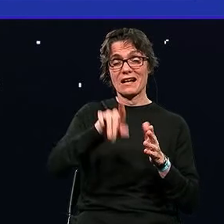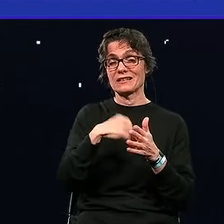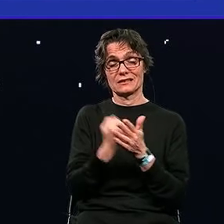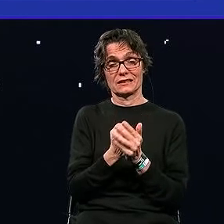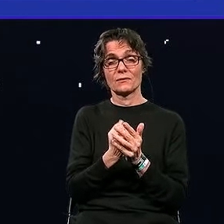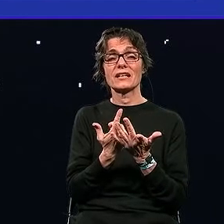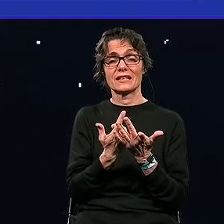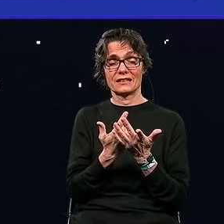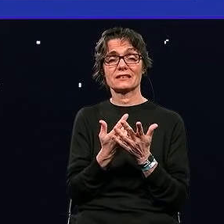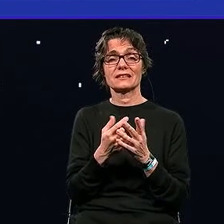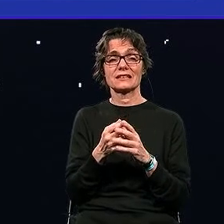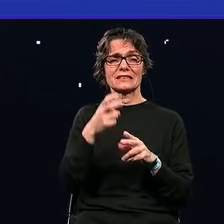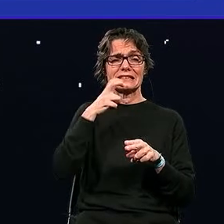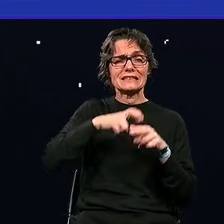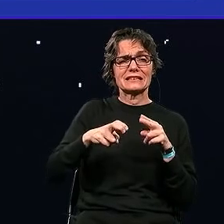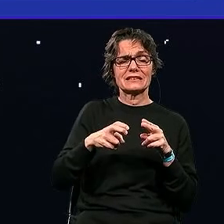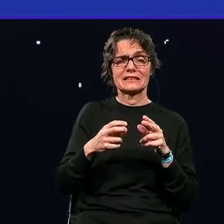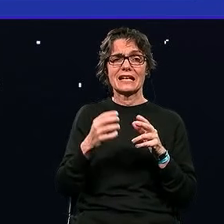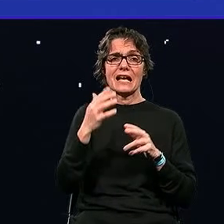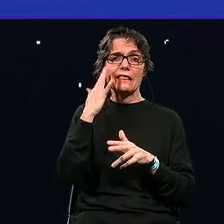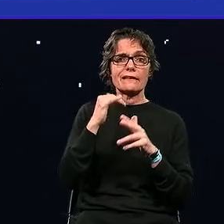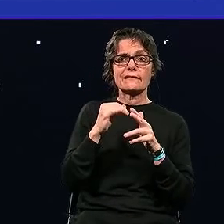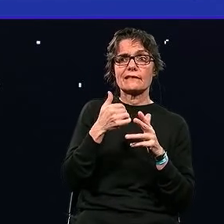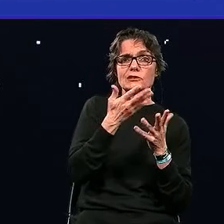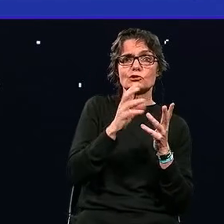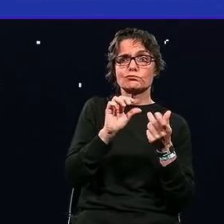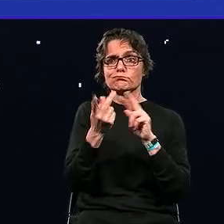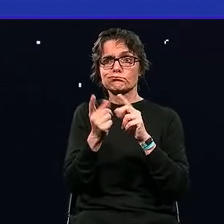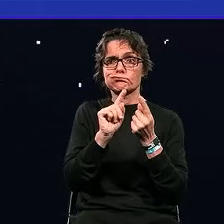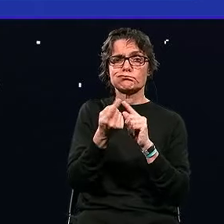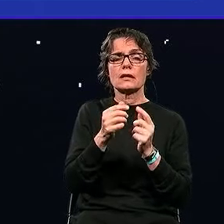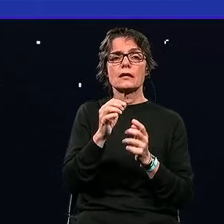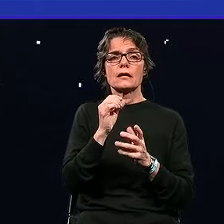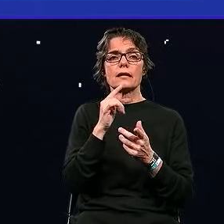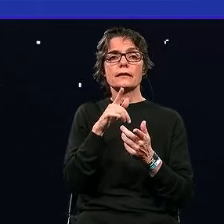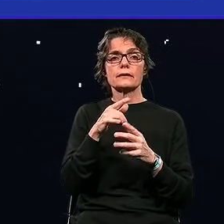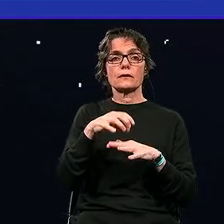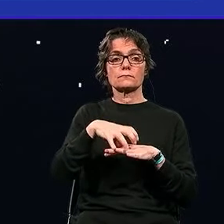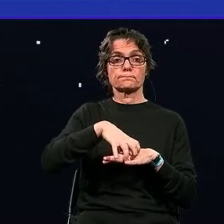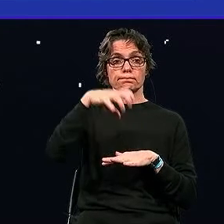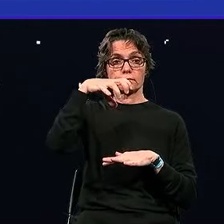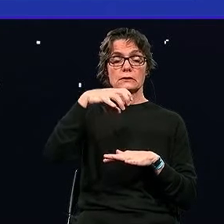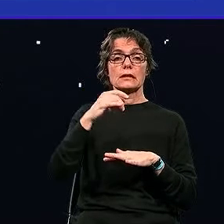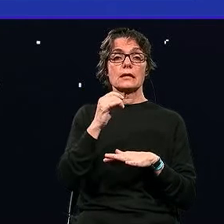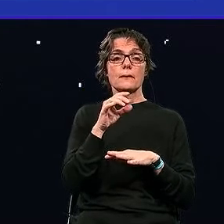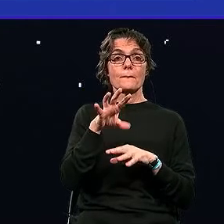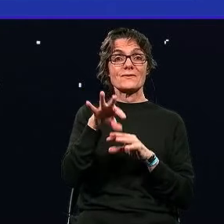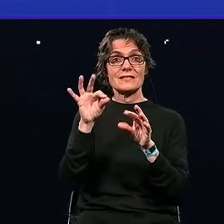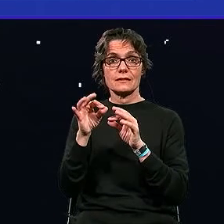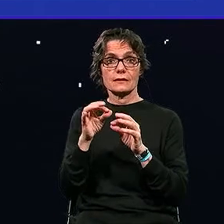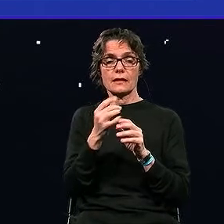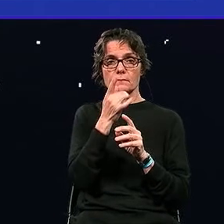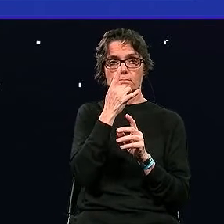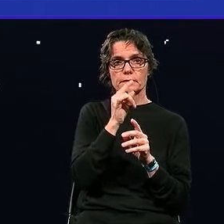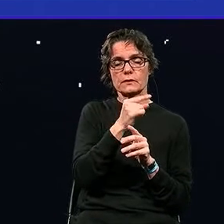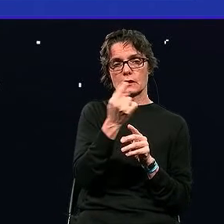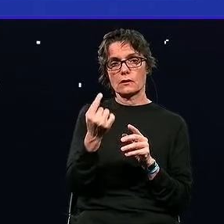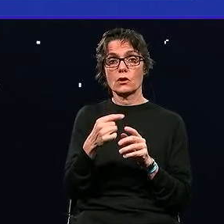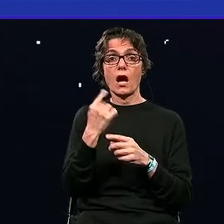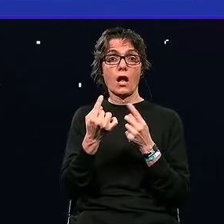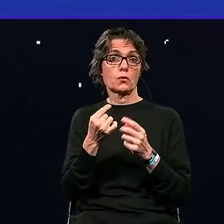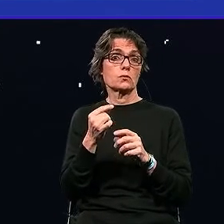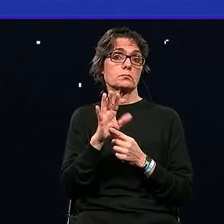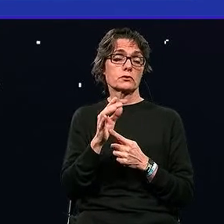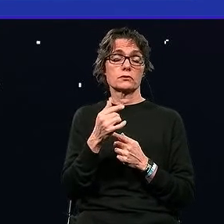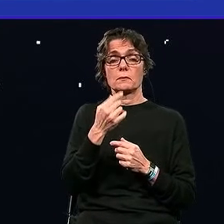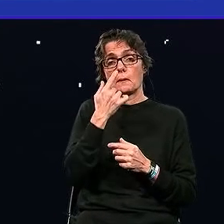spending huge amount of energy not succeeding, they gave all of their employees an app which enabled them to select their preferences. Some people love to